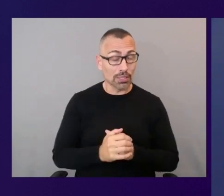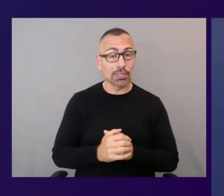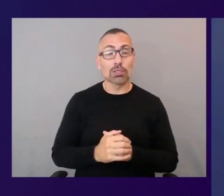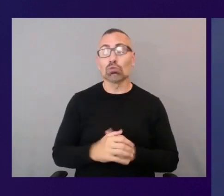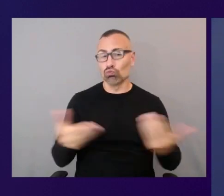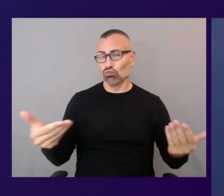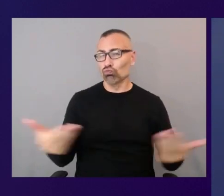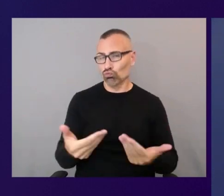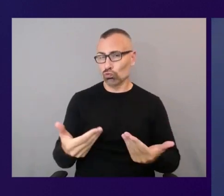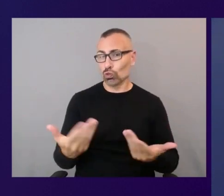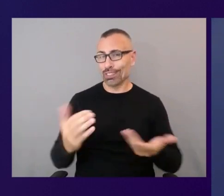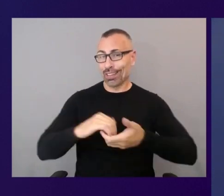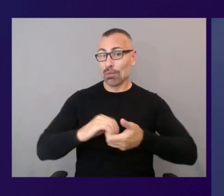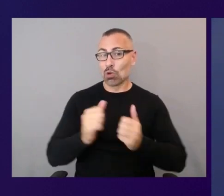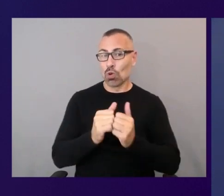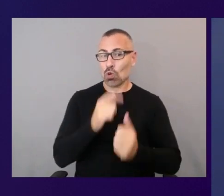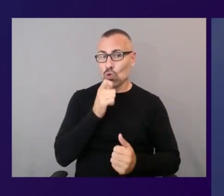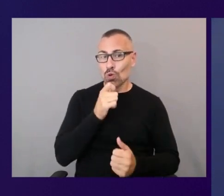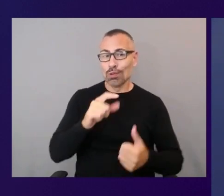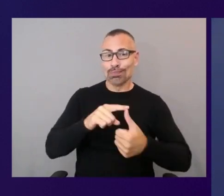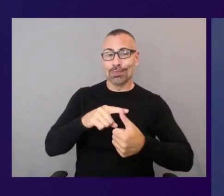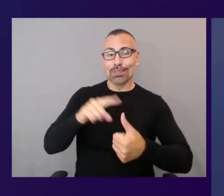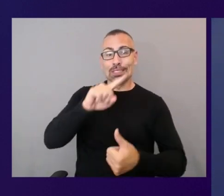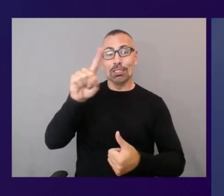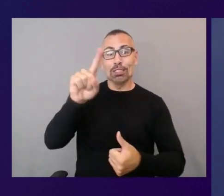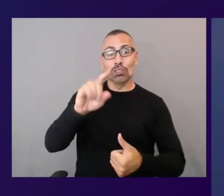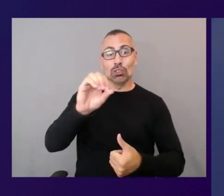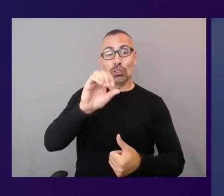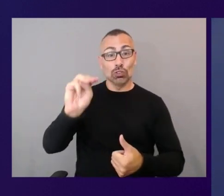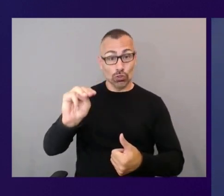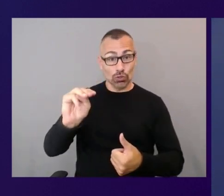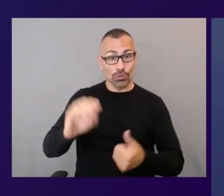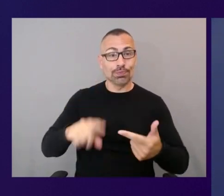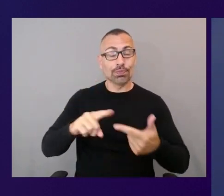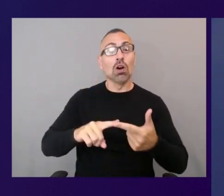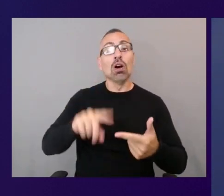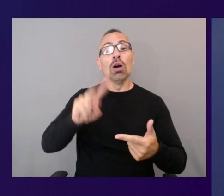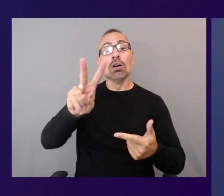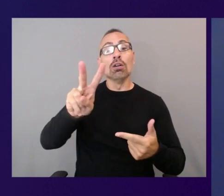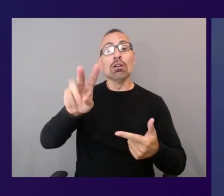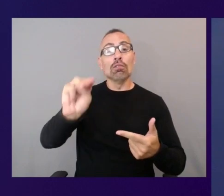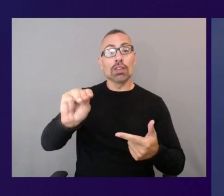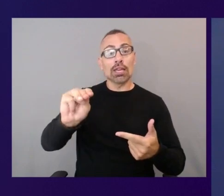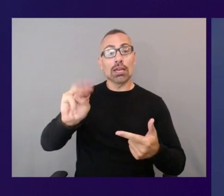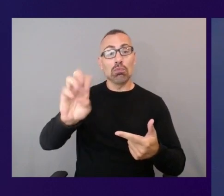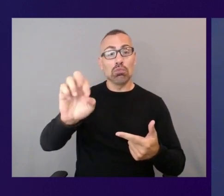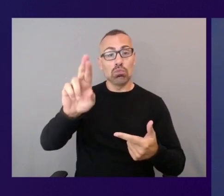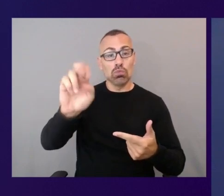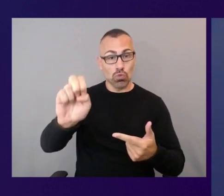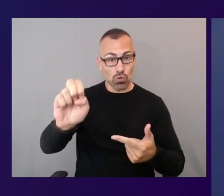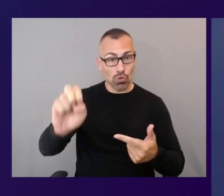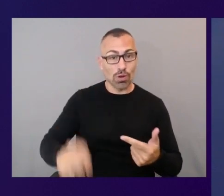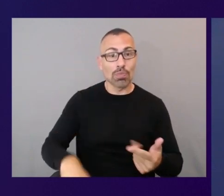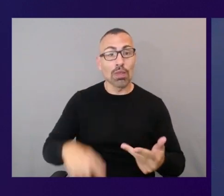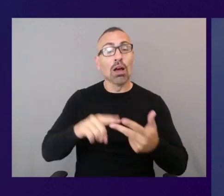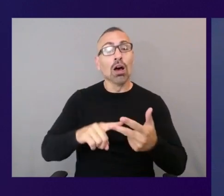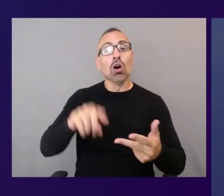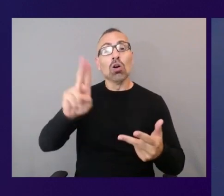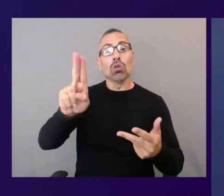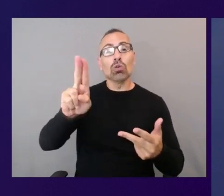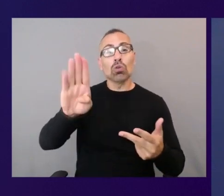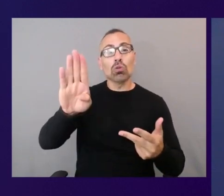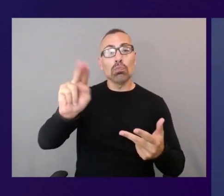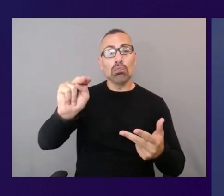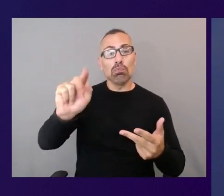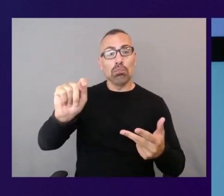collaboration with Zoom. We introduced our collaboration with VMware. And of course, we introduced our Ubuntu desktops available on our